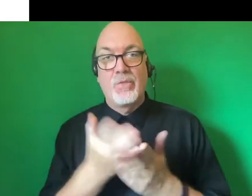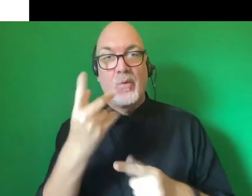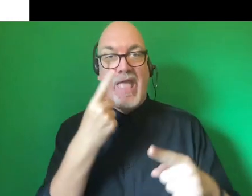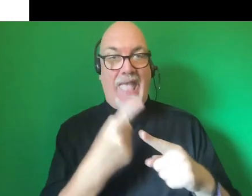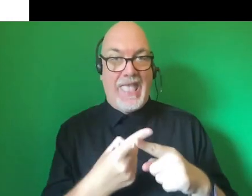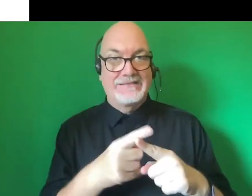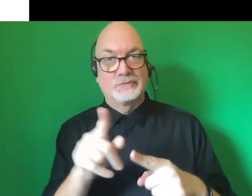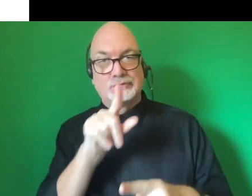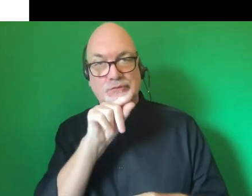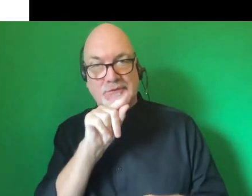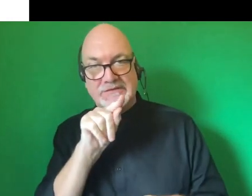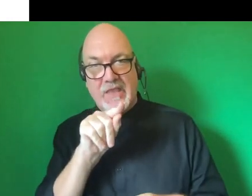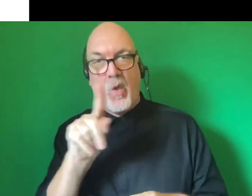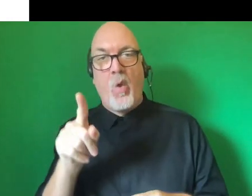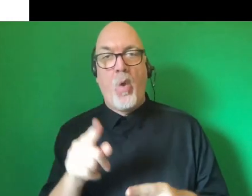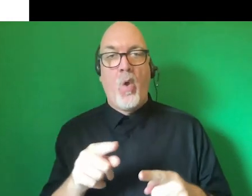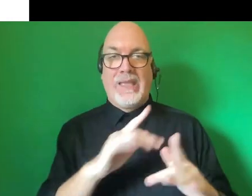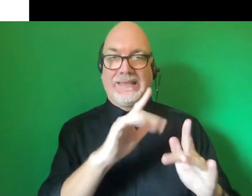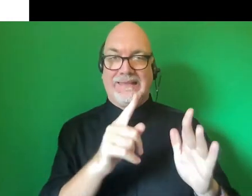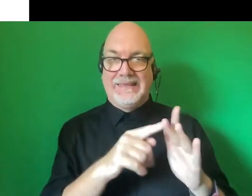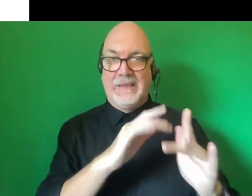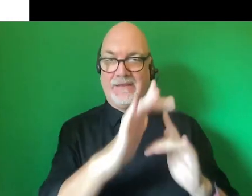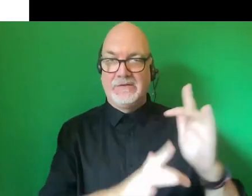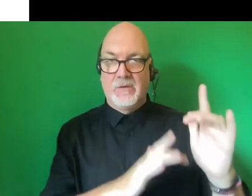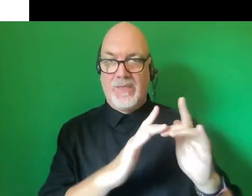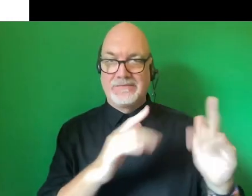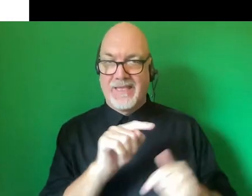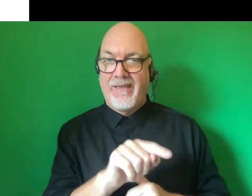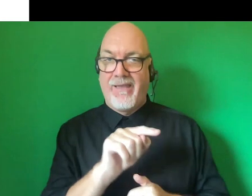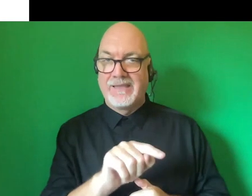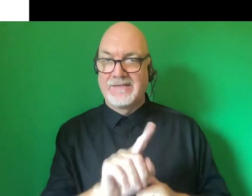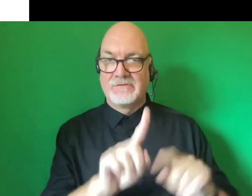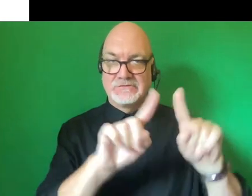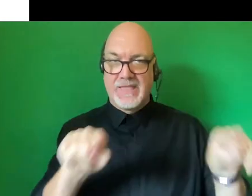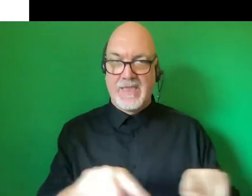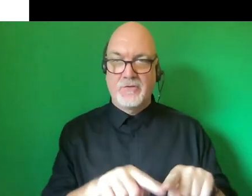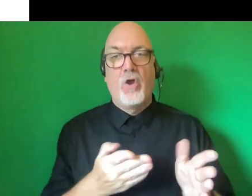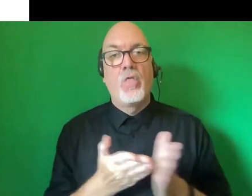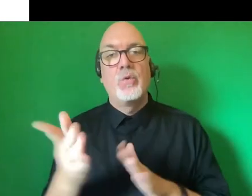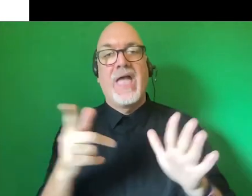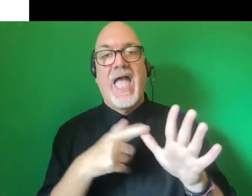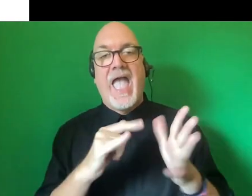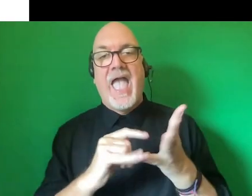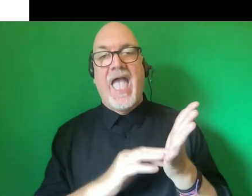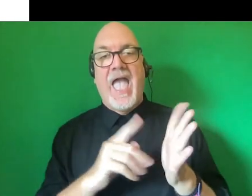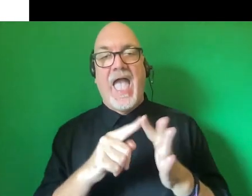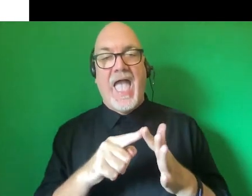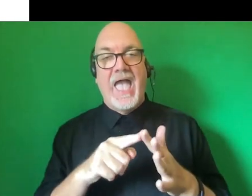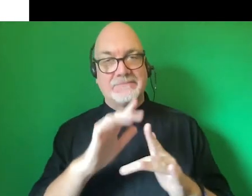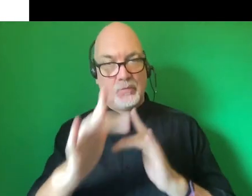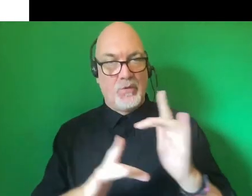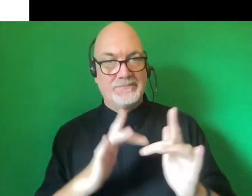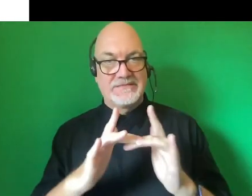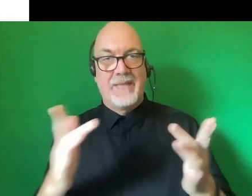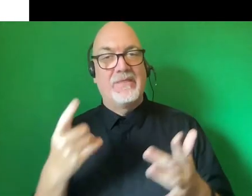through X on the incubator website, which was the very first slide, through ASME website and at